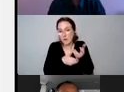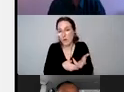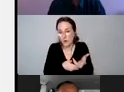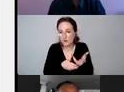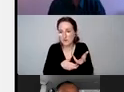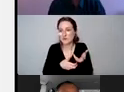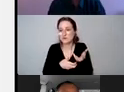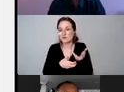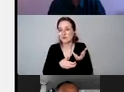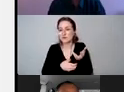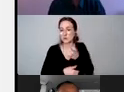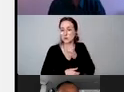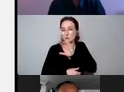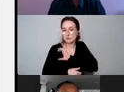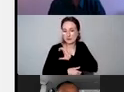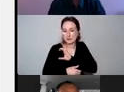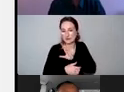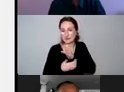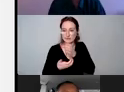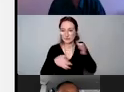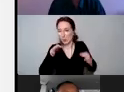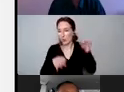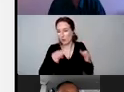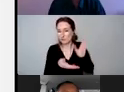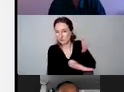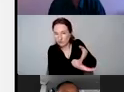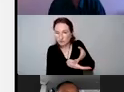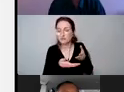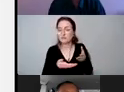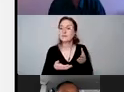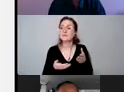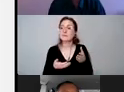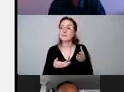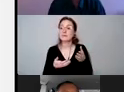launching the court trial against Yulia, was this collection of